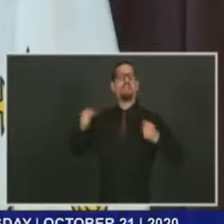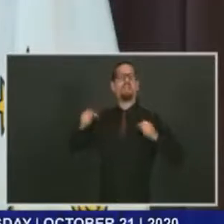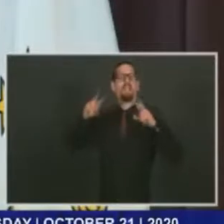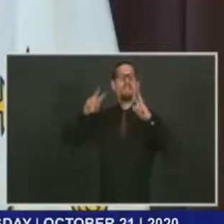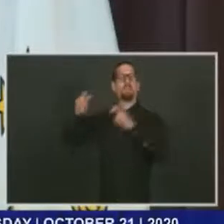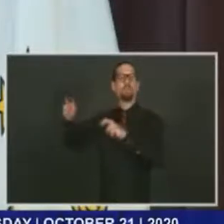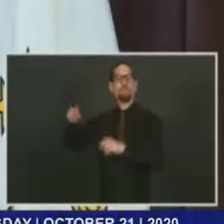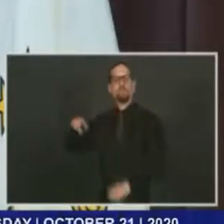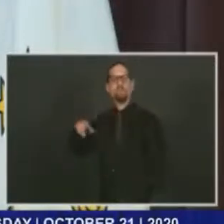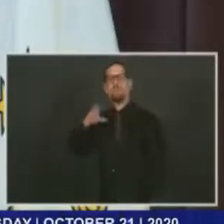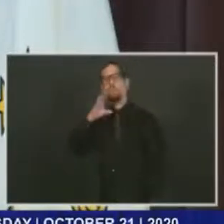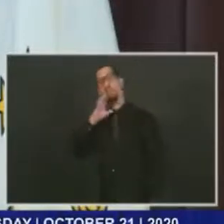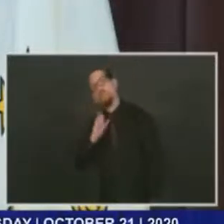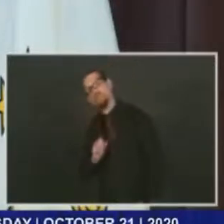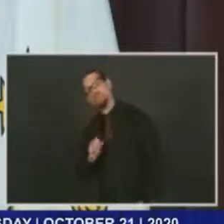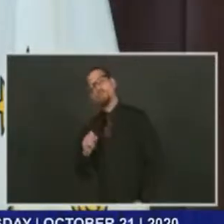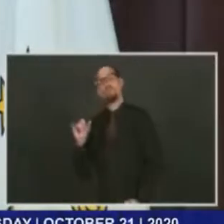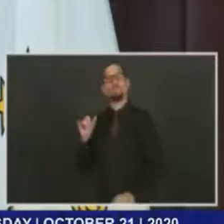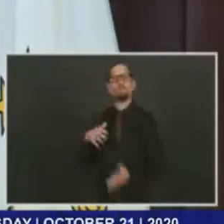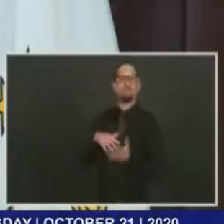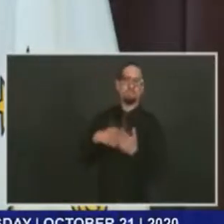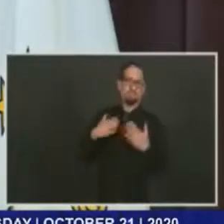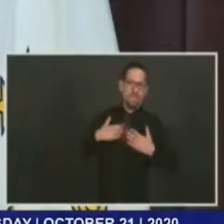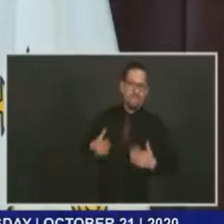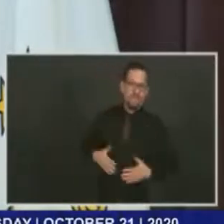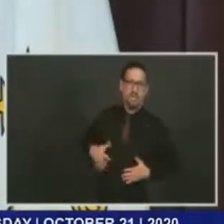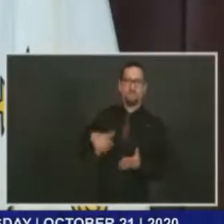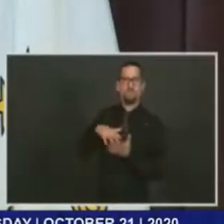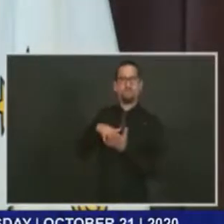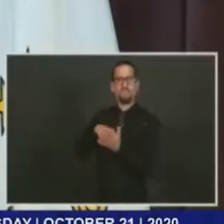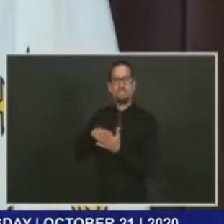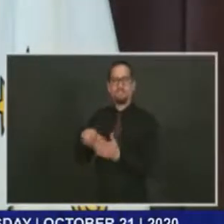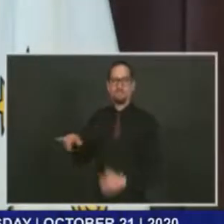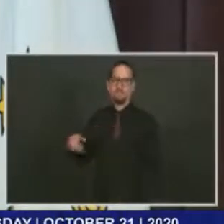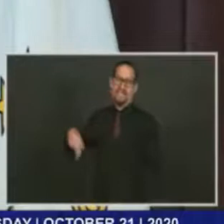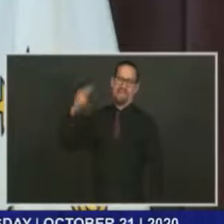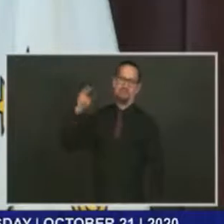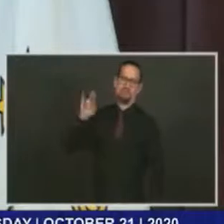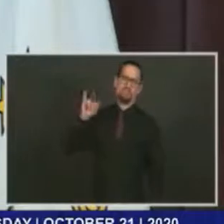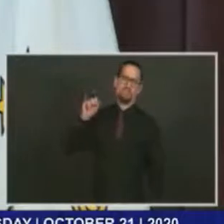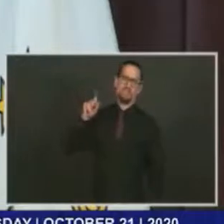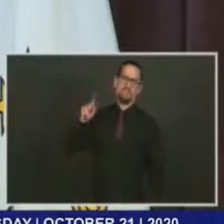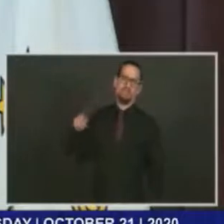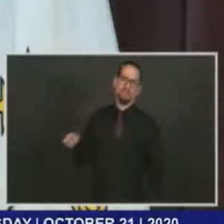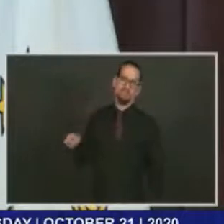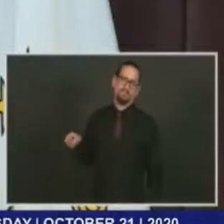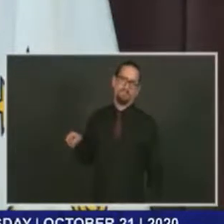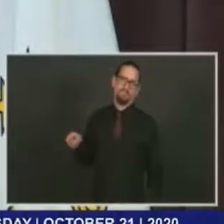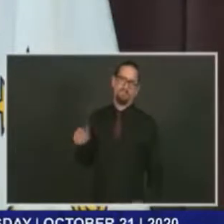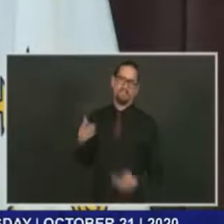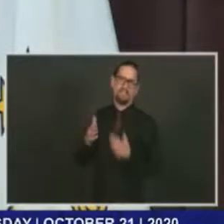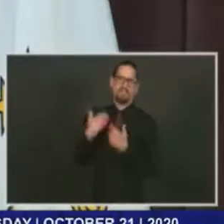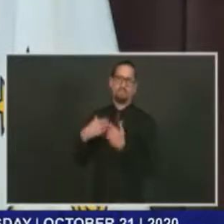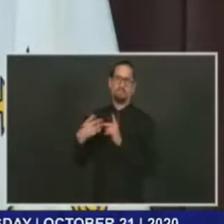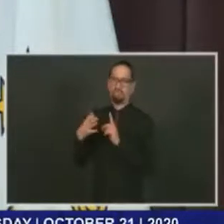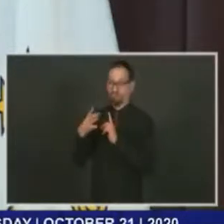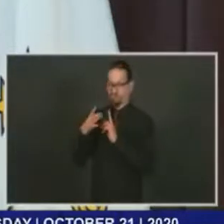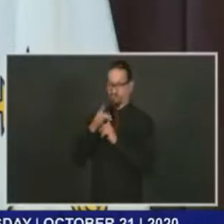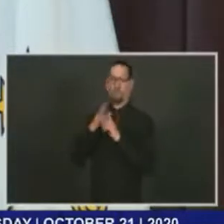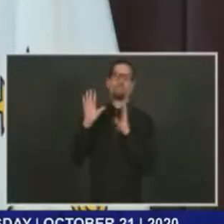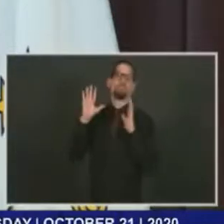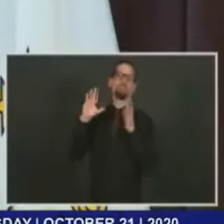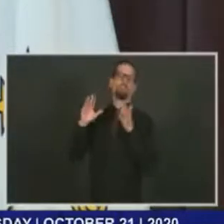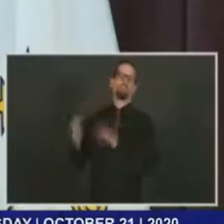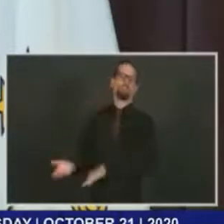and elderly that are at higher risk of hospitalizations and death. It's